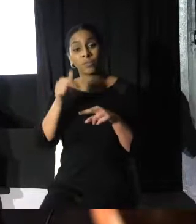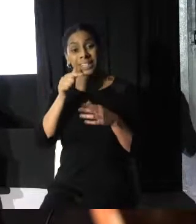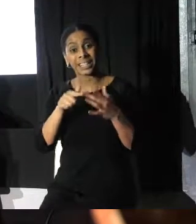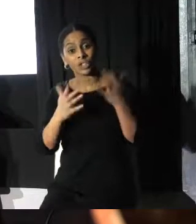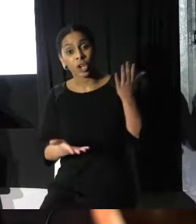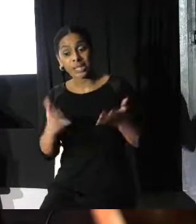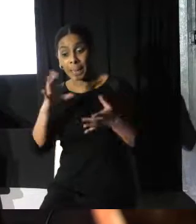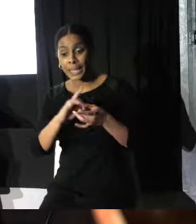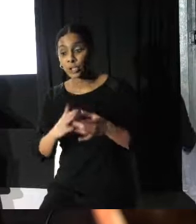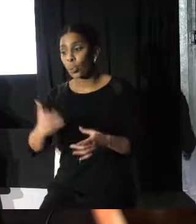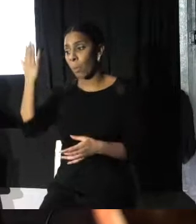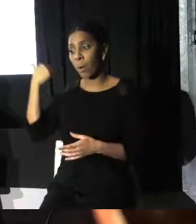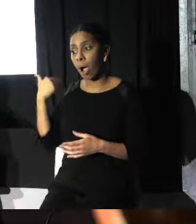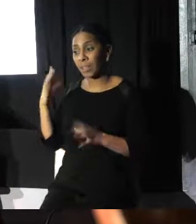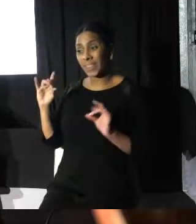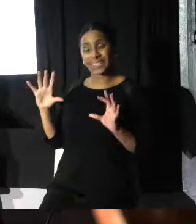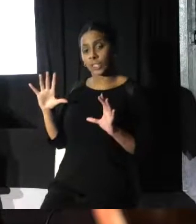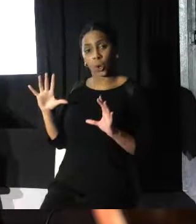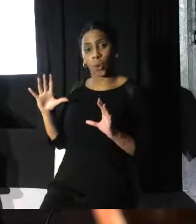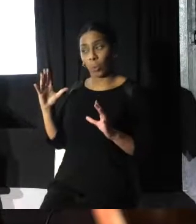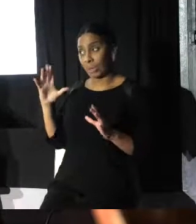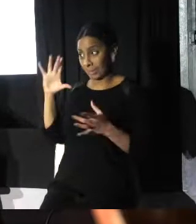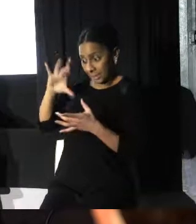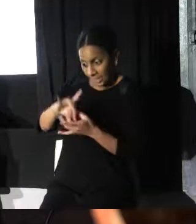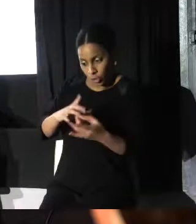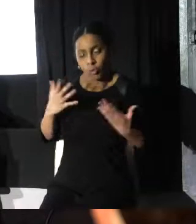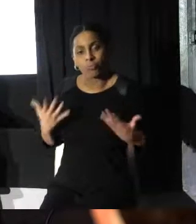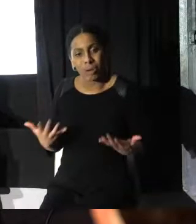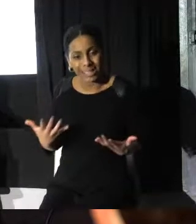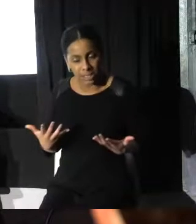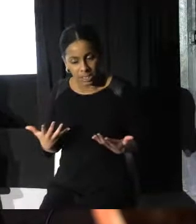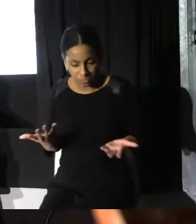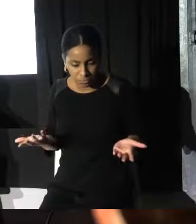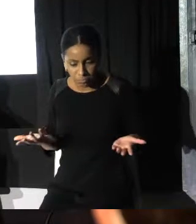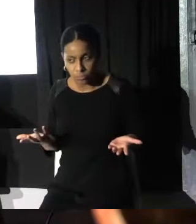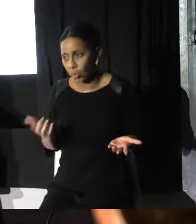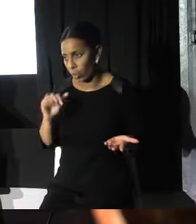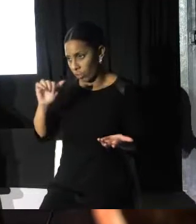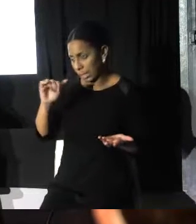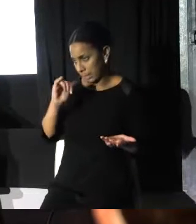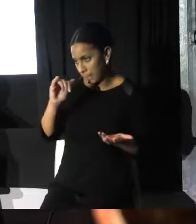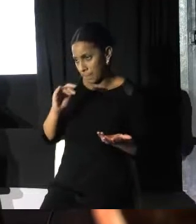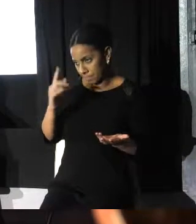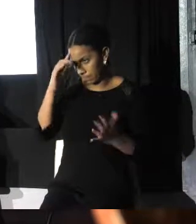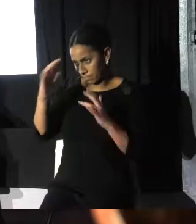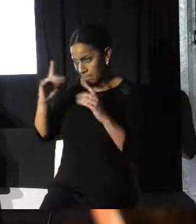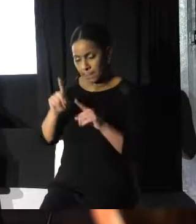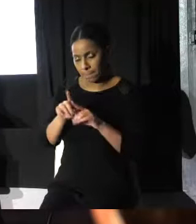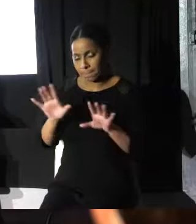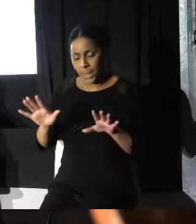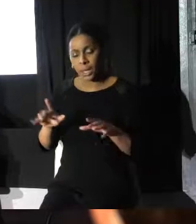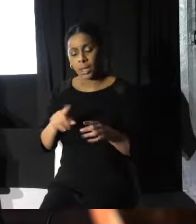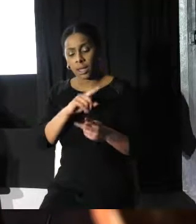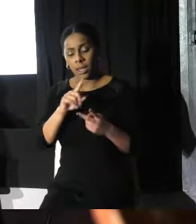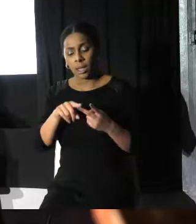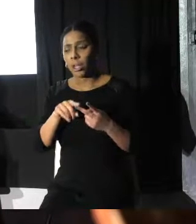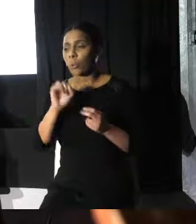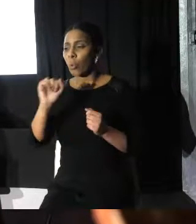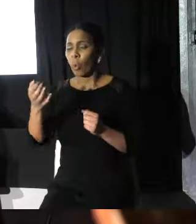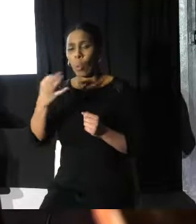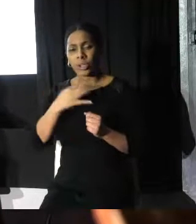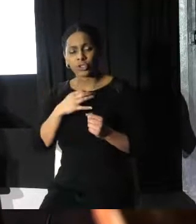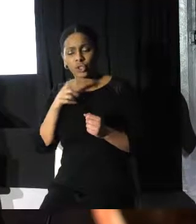so I think we're on the same page there. In terms of practice, I mean, I guess in some ways both parts of your